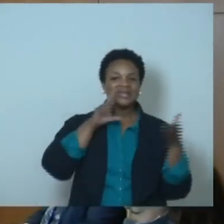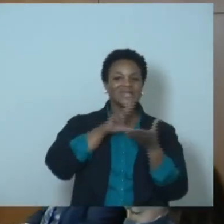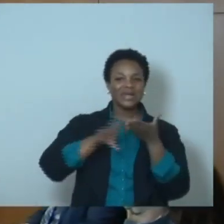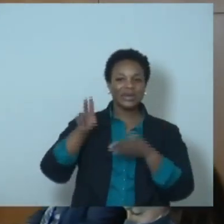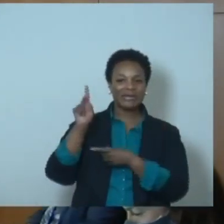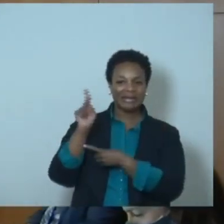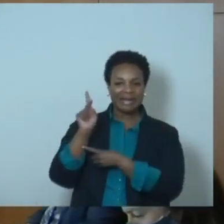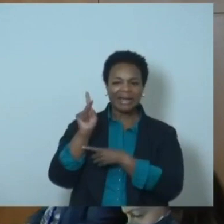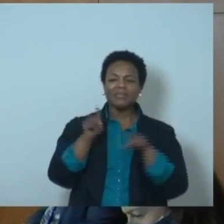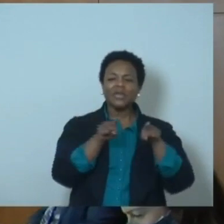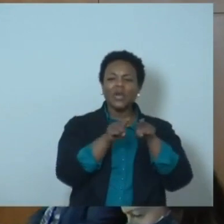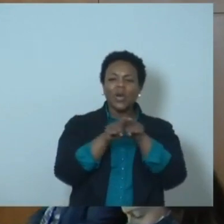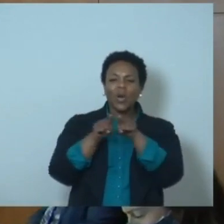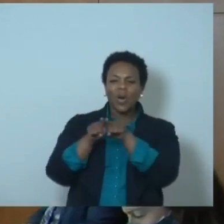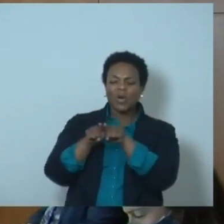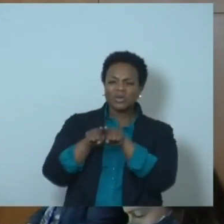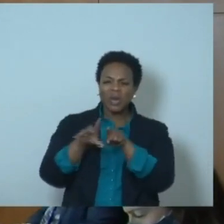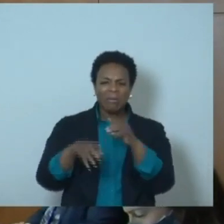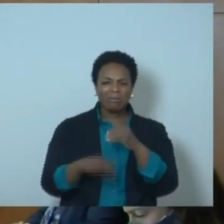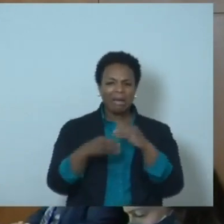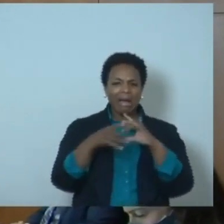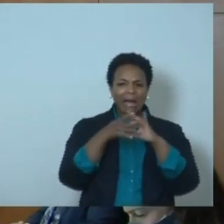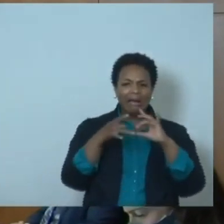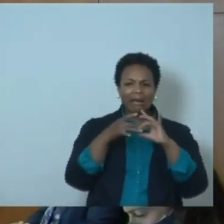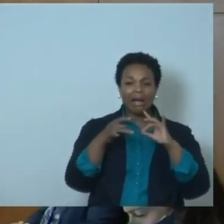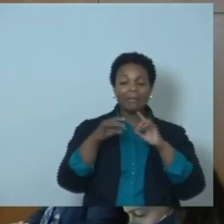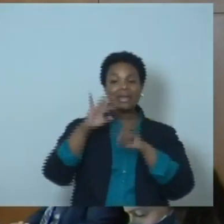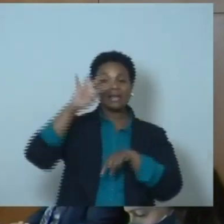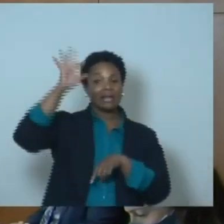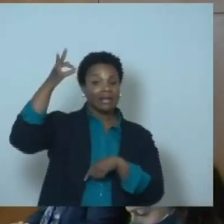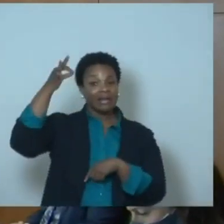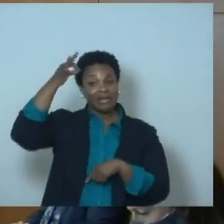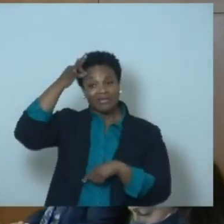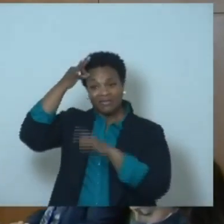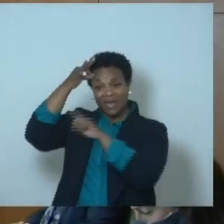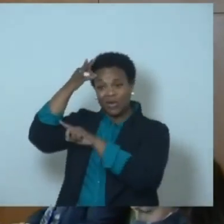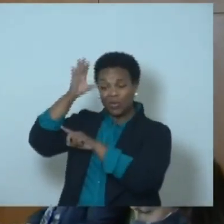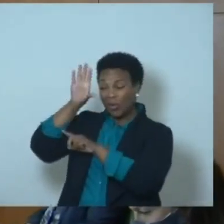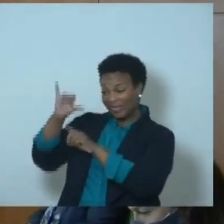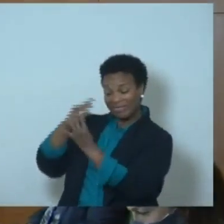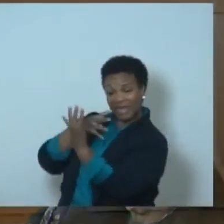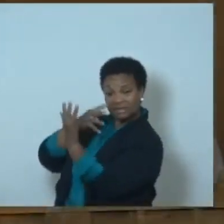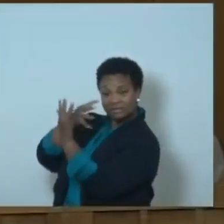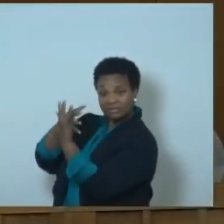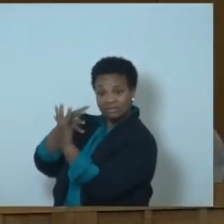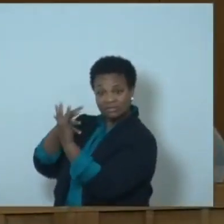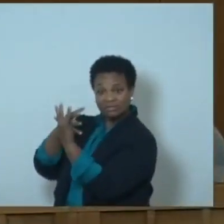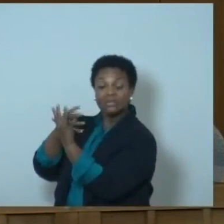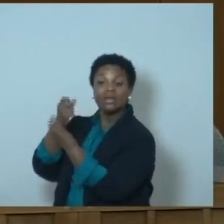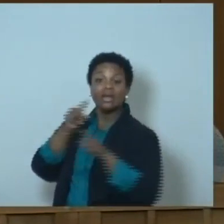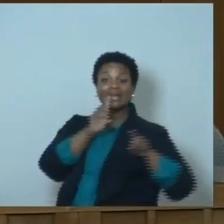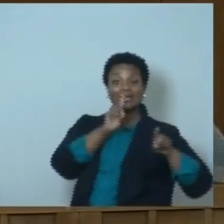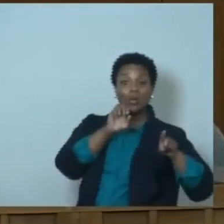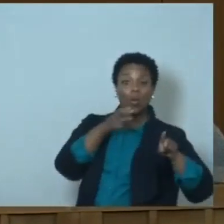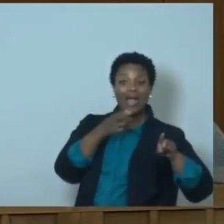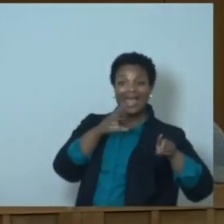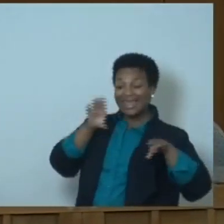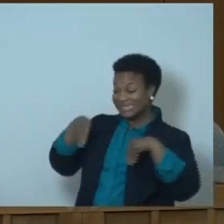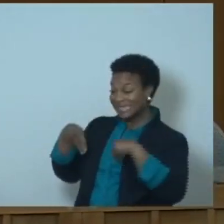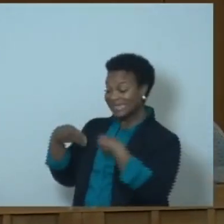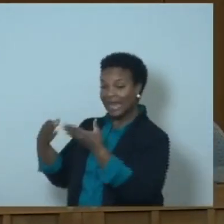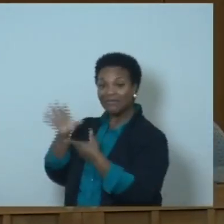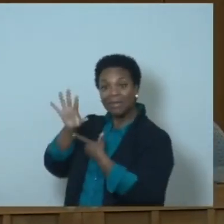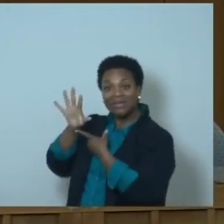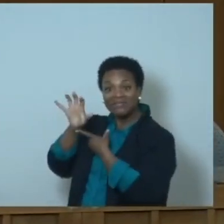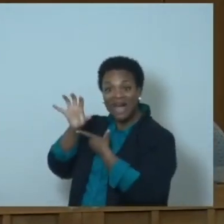facility isn't doing anywhere near the testing that the Department of Health did. Department of Health gave that facility 500 test kits in spite of the fact that they